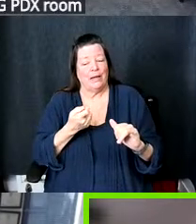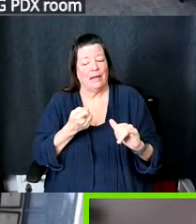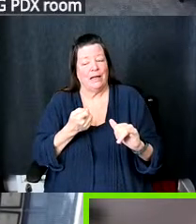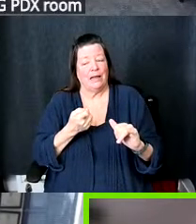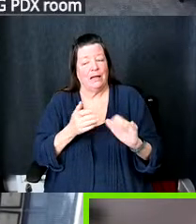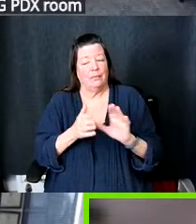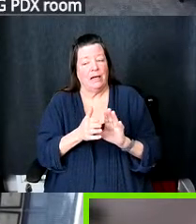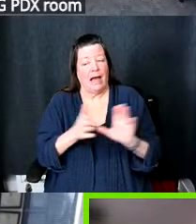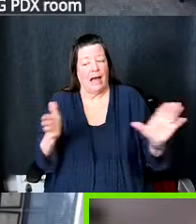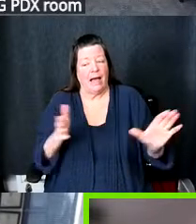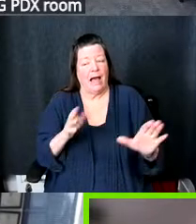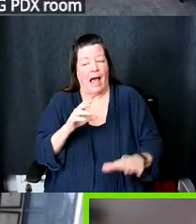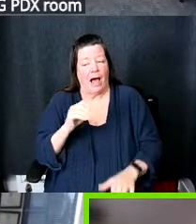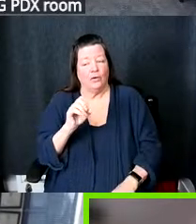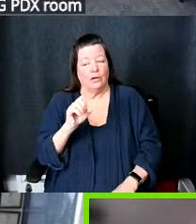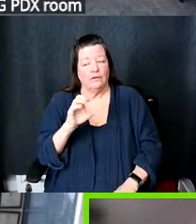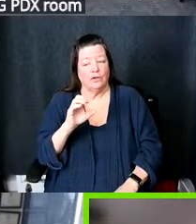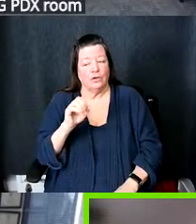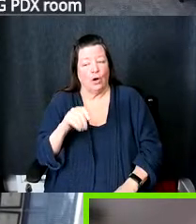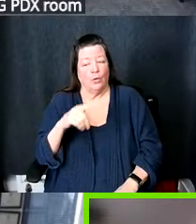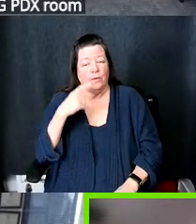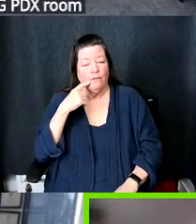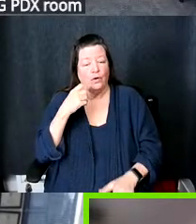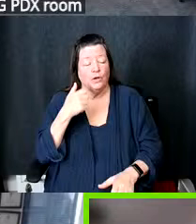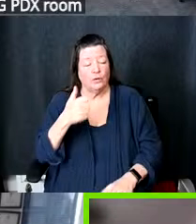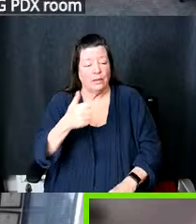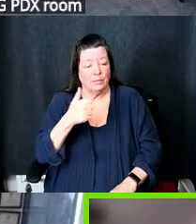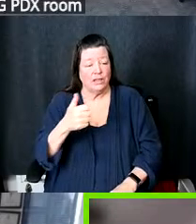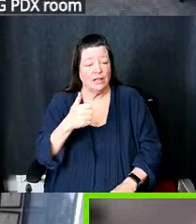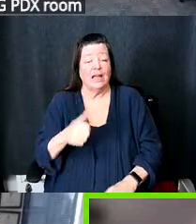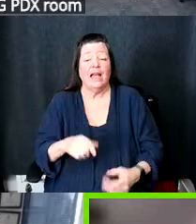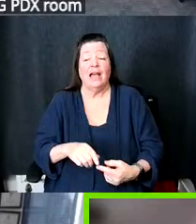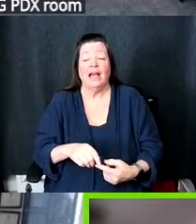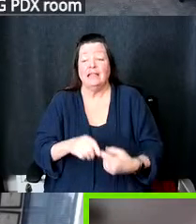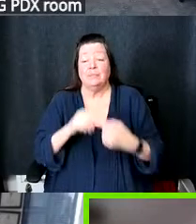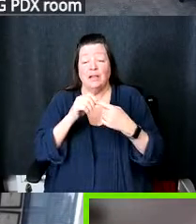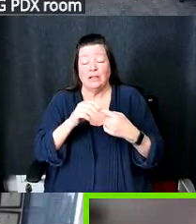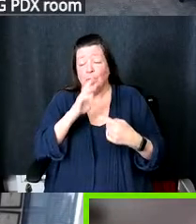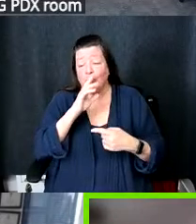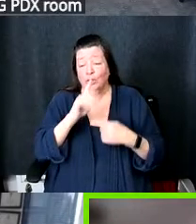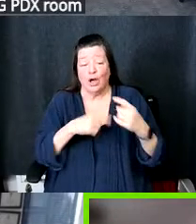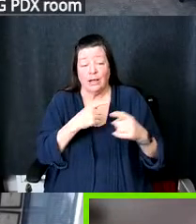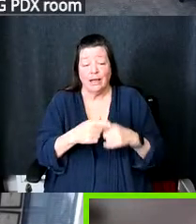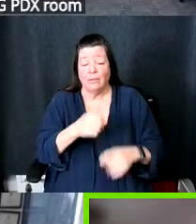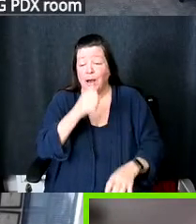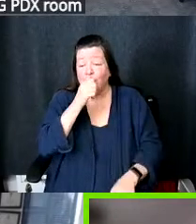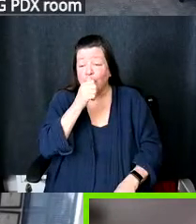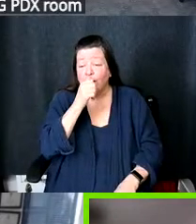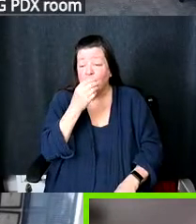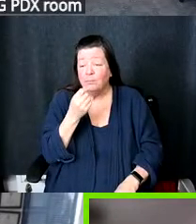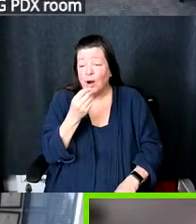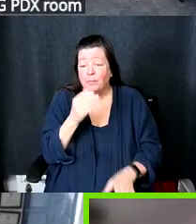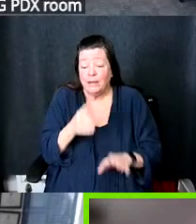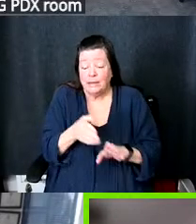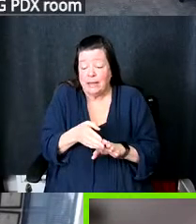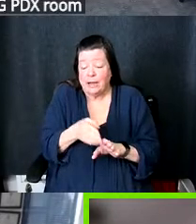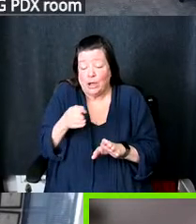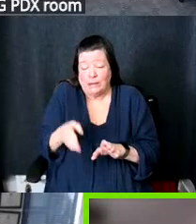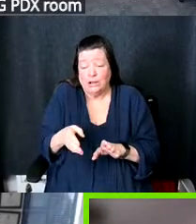the transportation, especially when we're referencing some private properties that are adjacent,